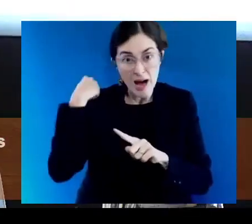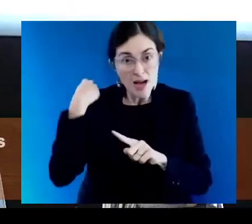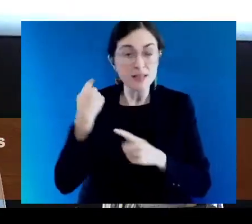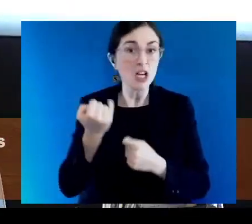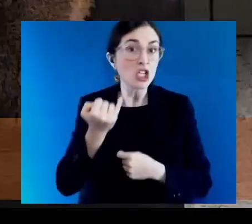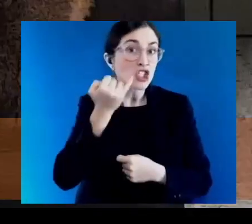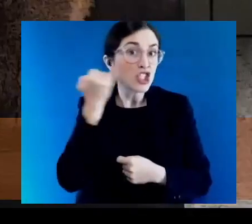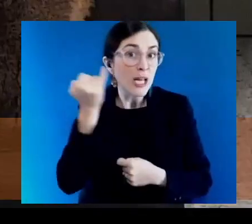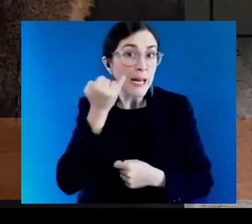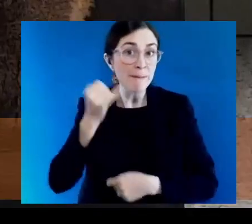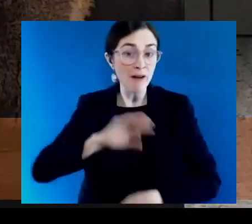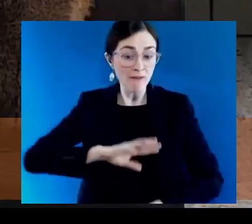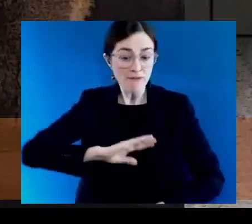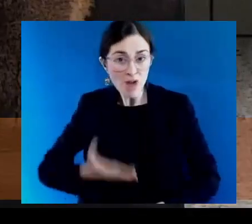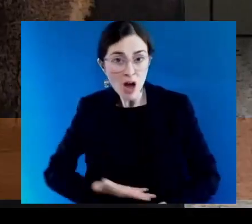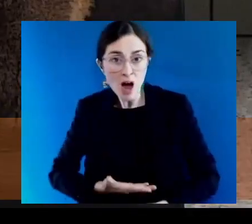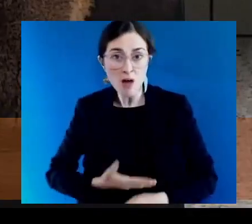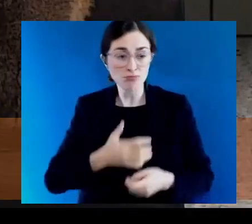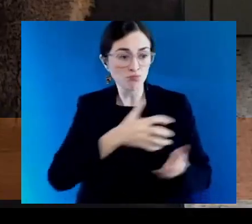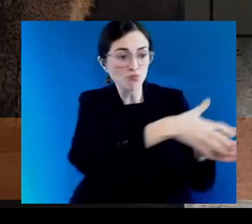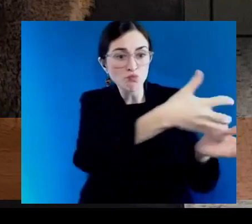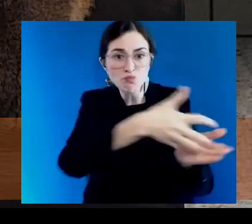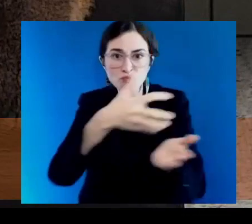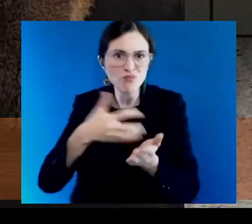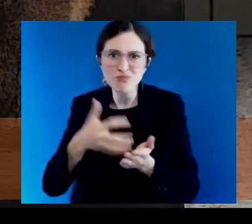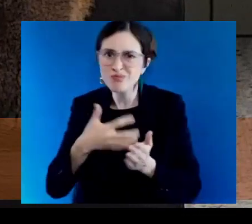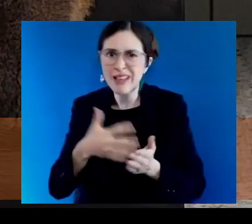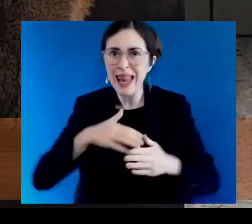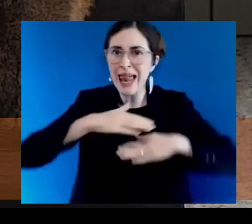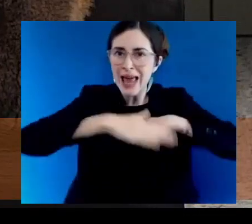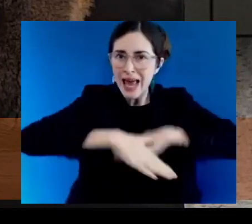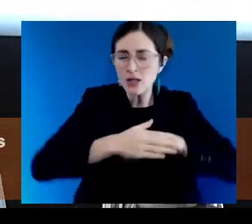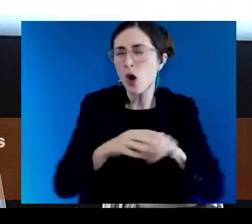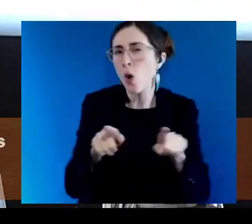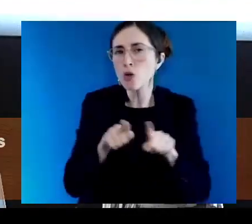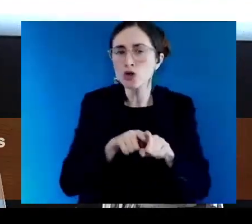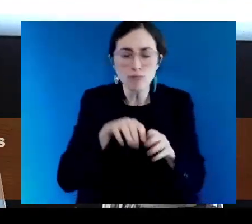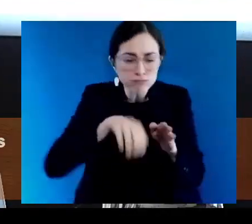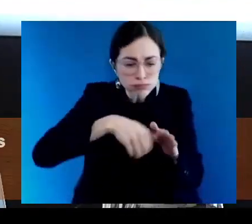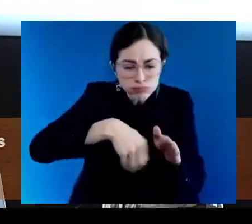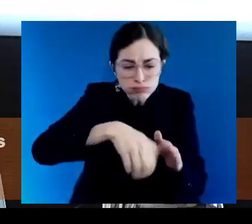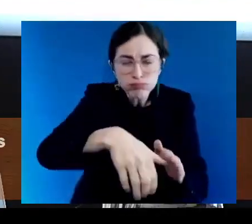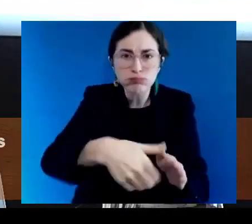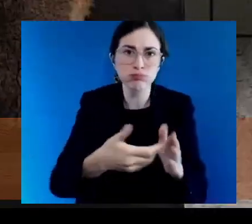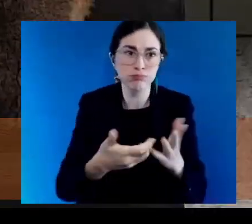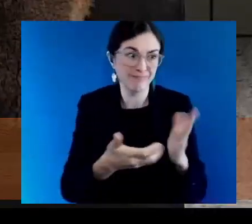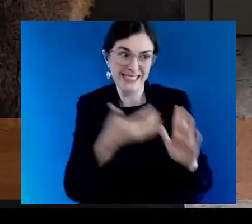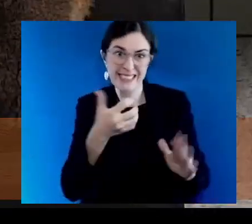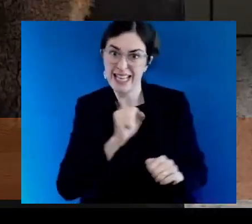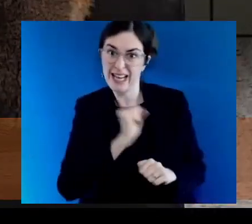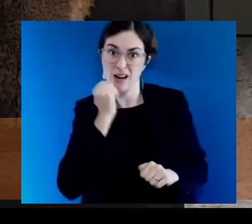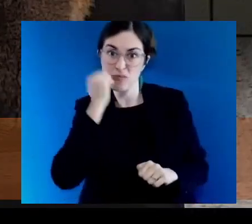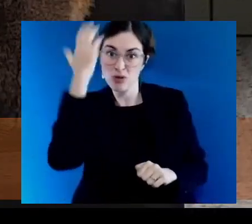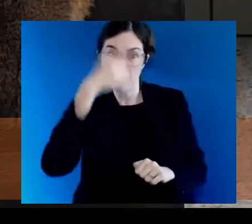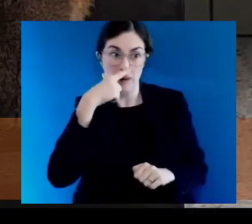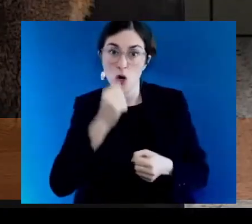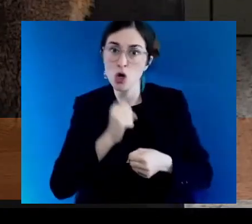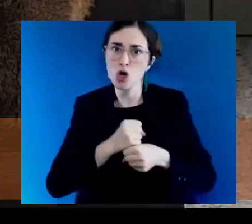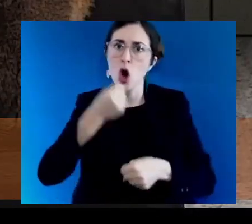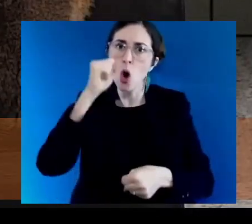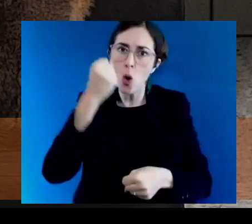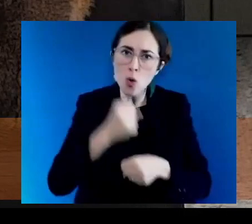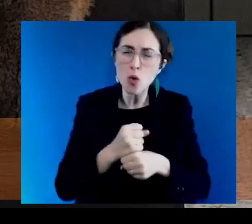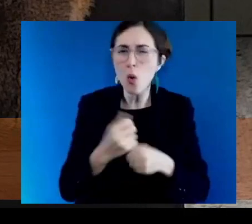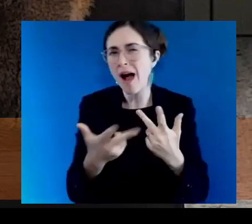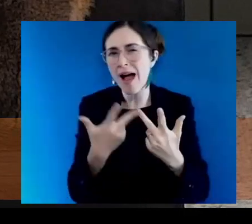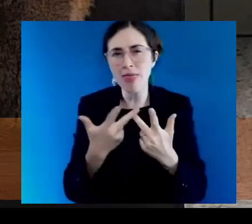Absolutely. And historical extraction of resources, particularly gold, in this state. And that there has never been an accounting